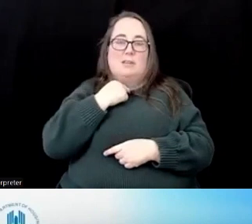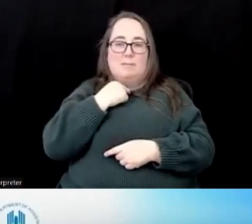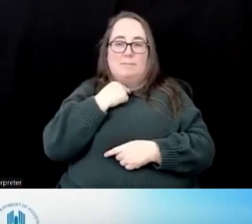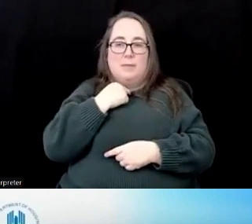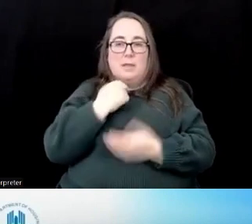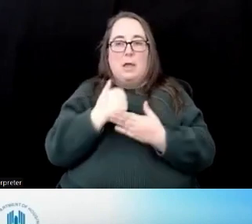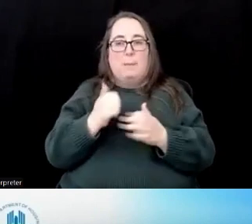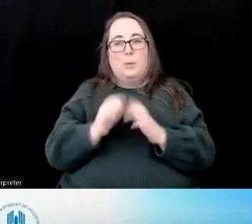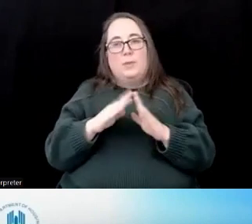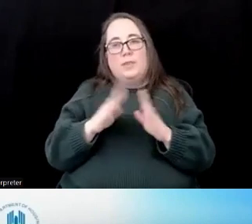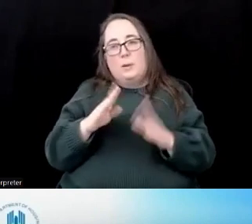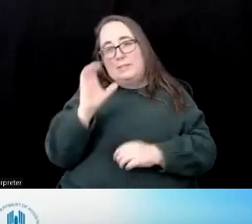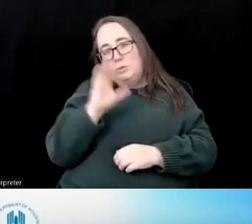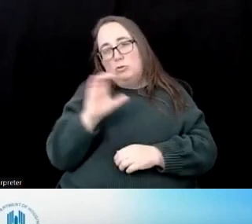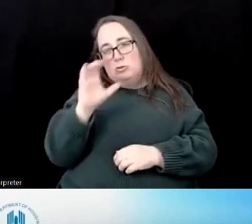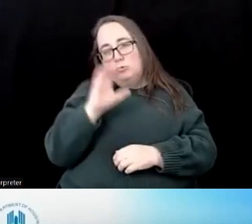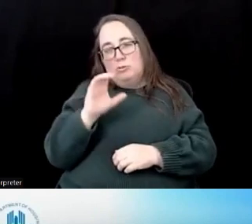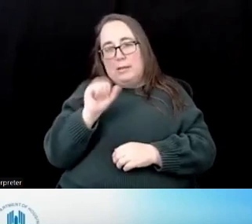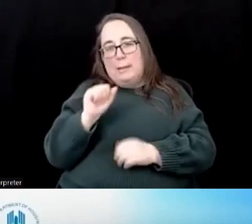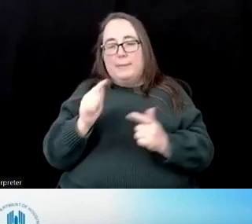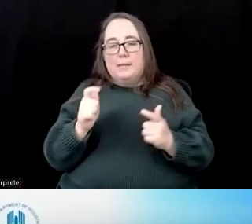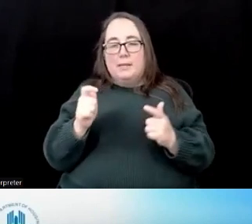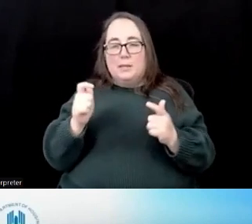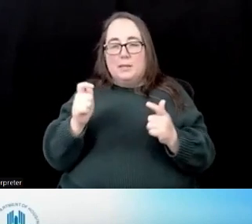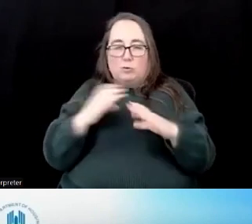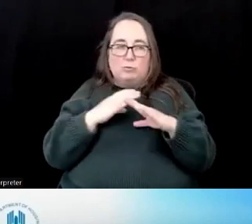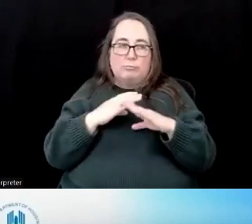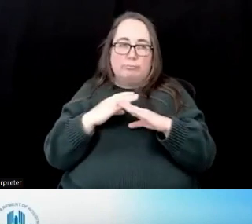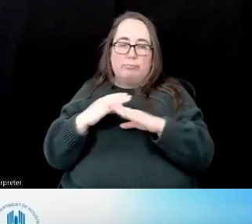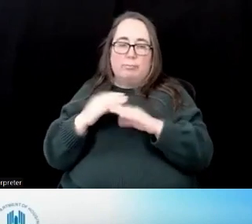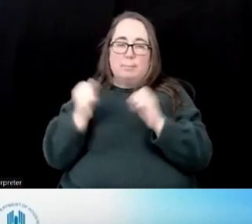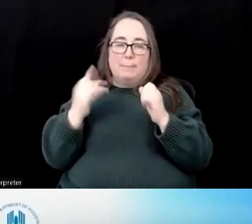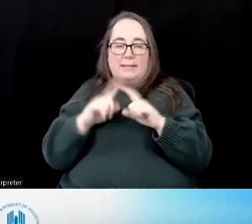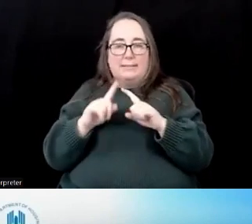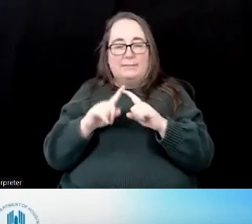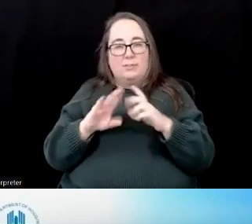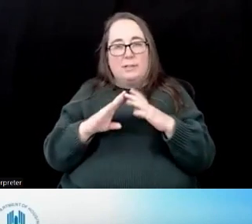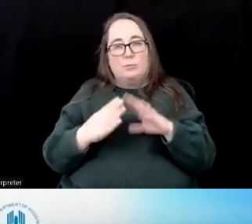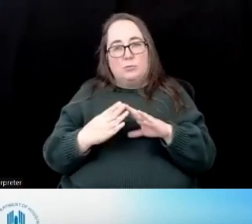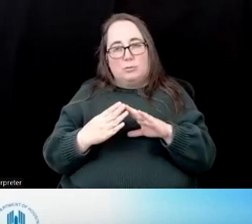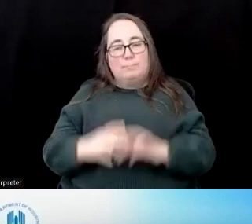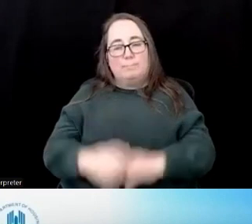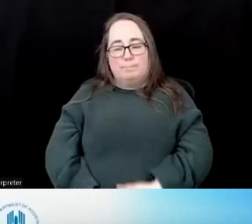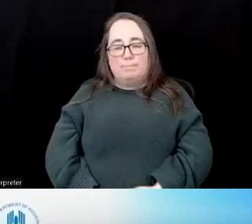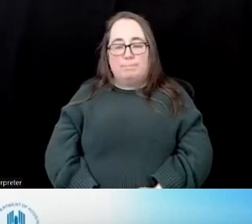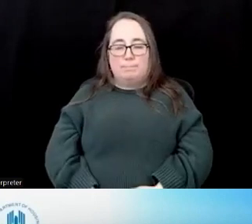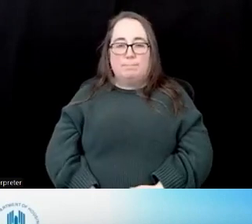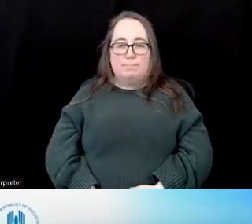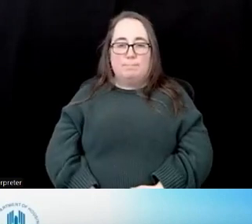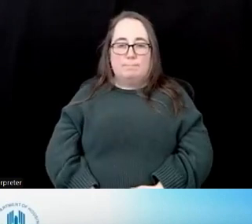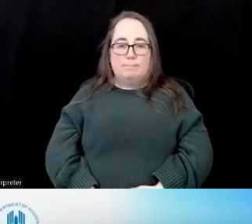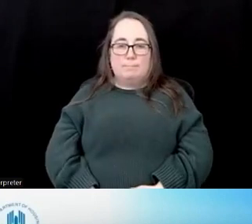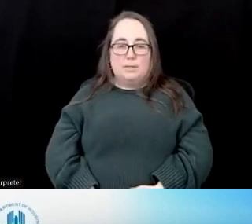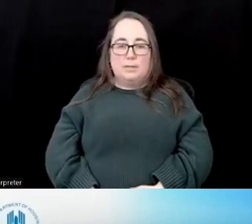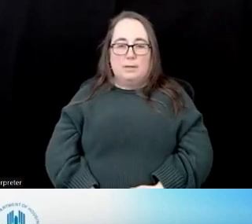with housing search can be such a huge thing now in a lot of tight housing markets across the country.